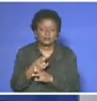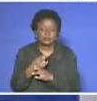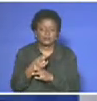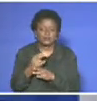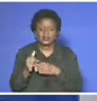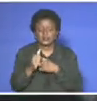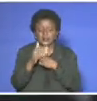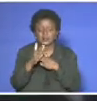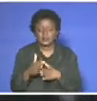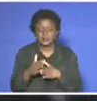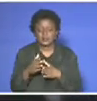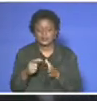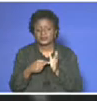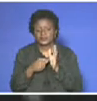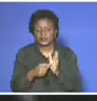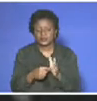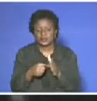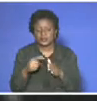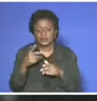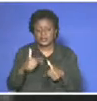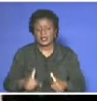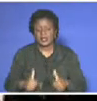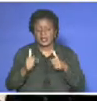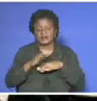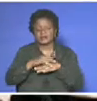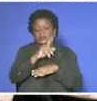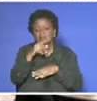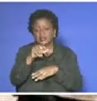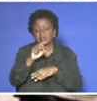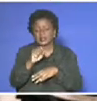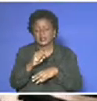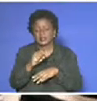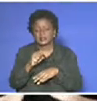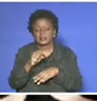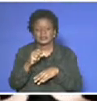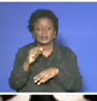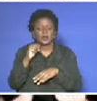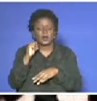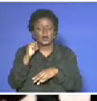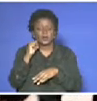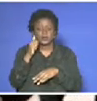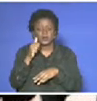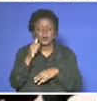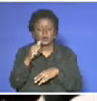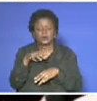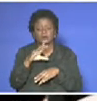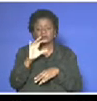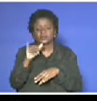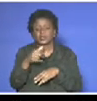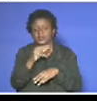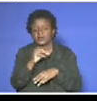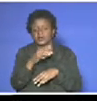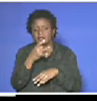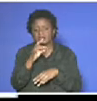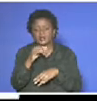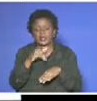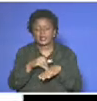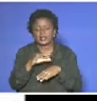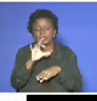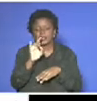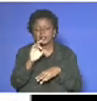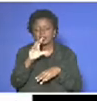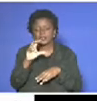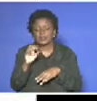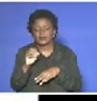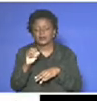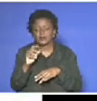live on the ZNS network tomorrow, January 18th at 8:30 p.m. The Office of Greek Life and Student Leadership of the